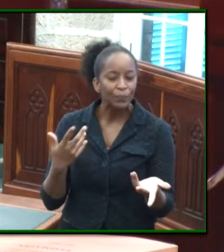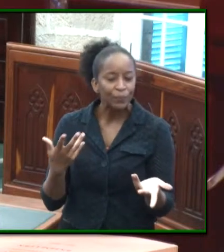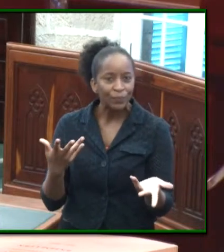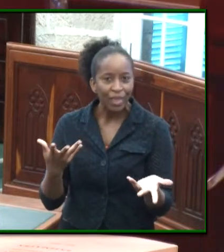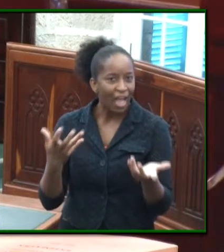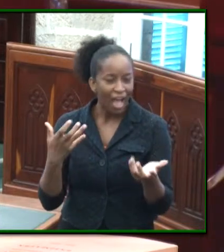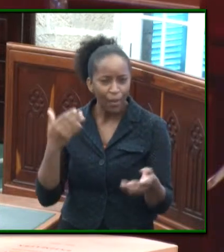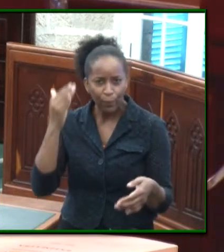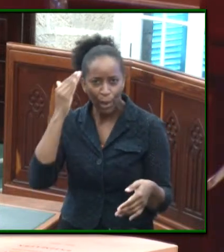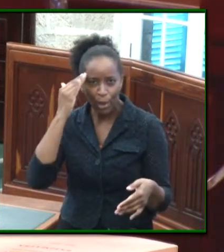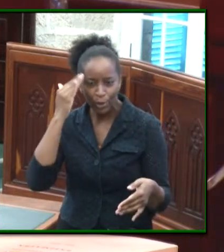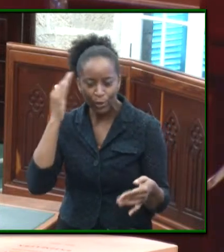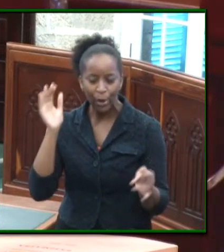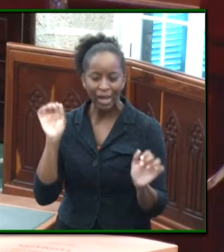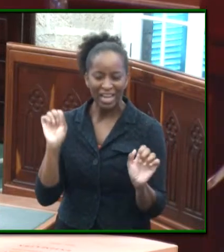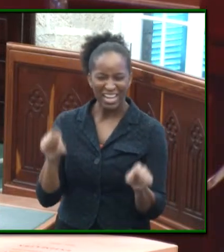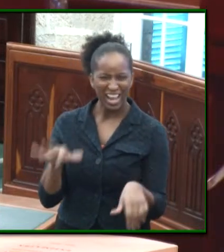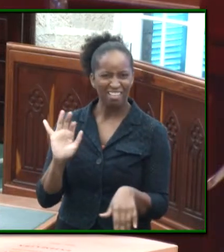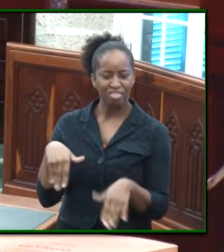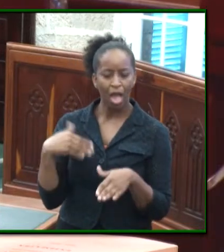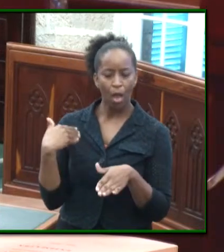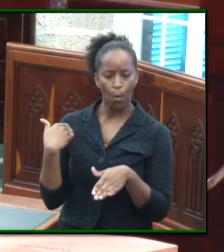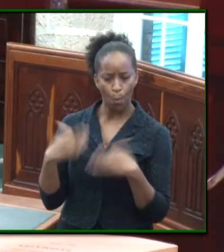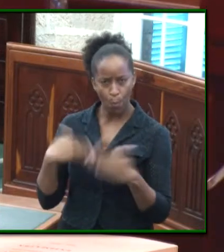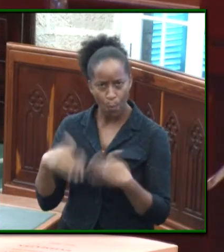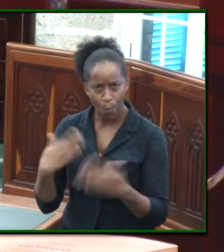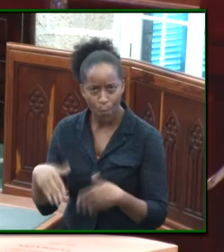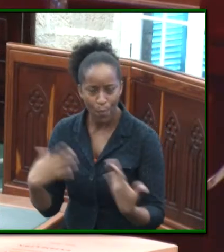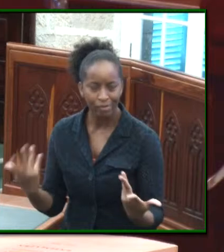assuage the concerns of the farmers out there.